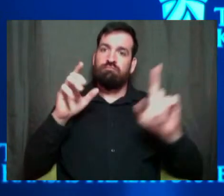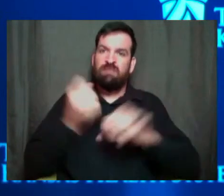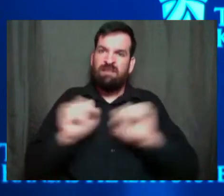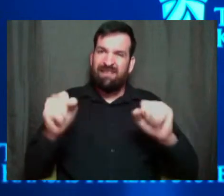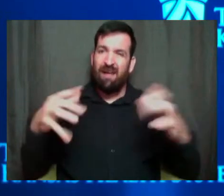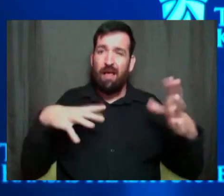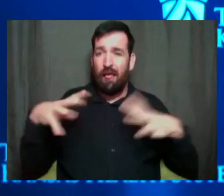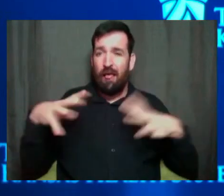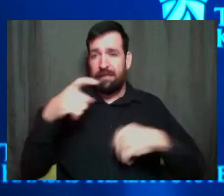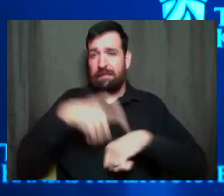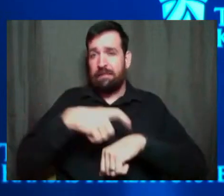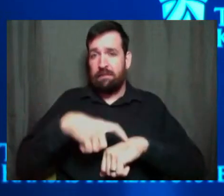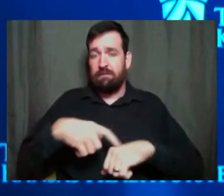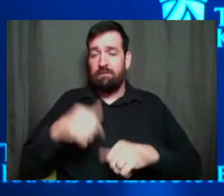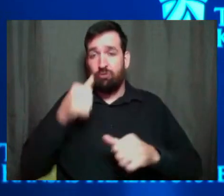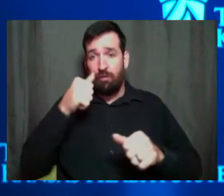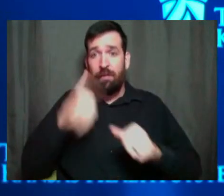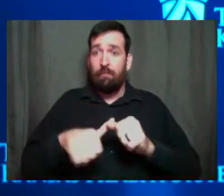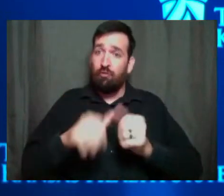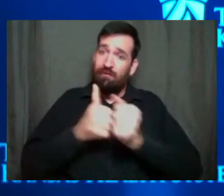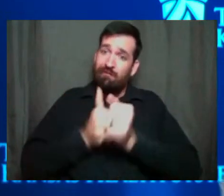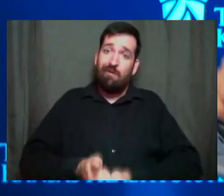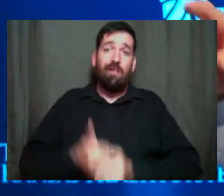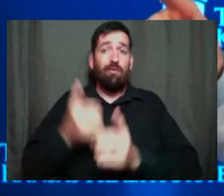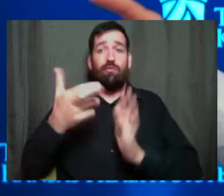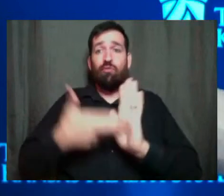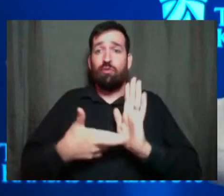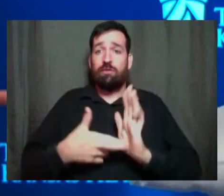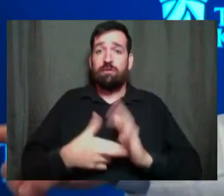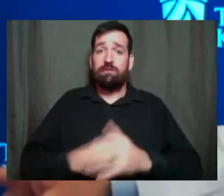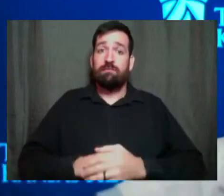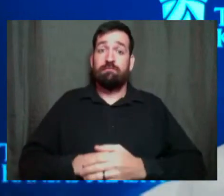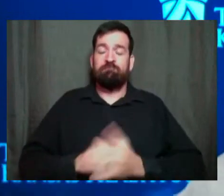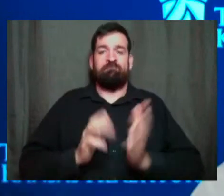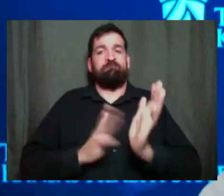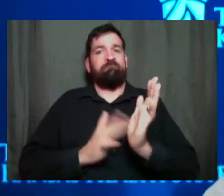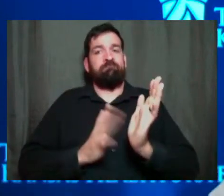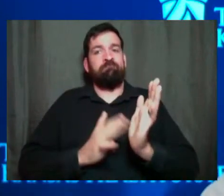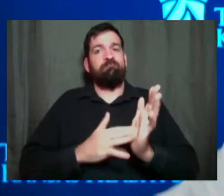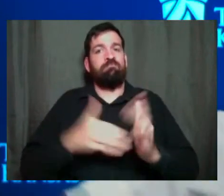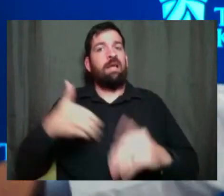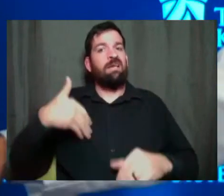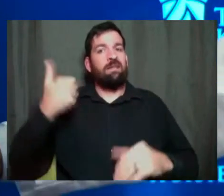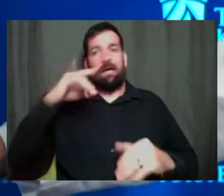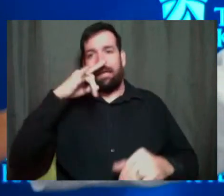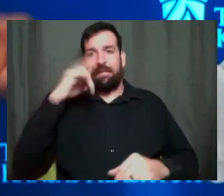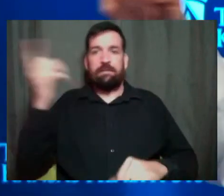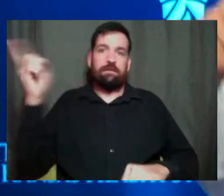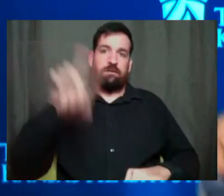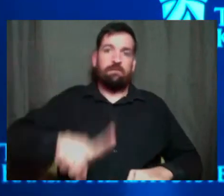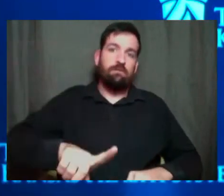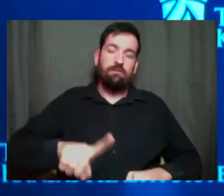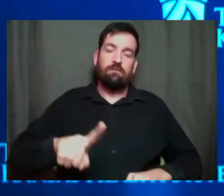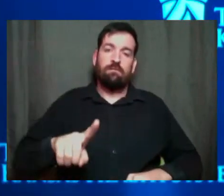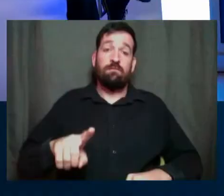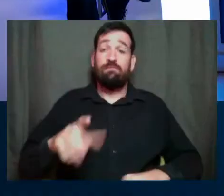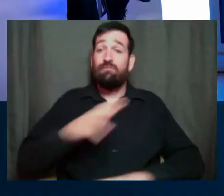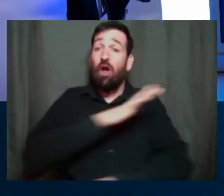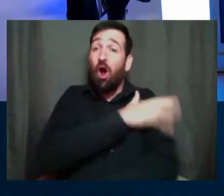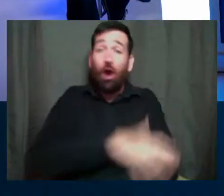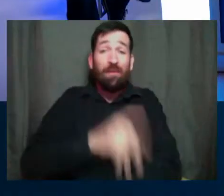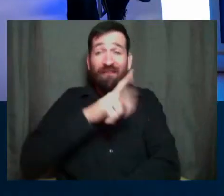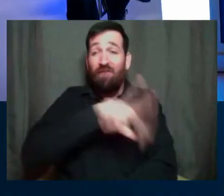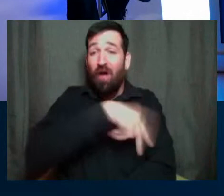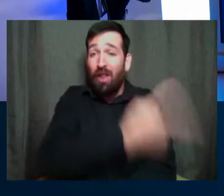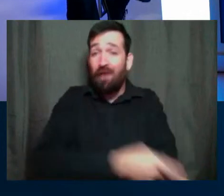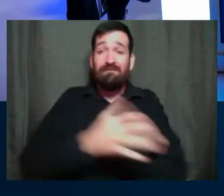just remember to follow the rules. And hats off to those young kids who just came through here. Yes. Their arms didn't fall off. They did a great job. They were